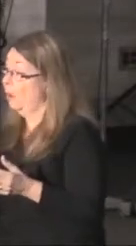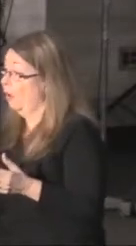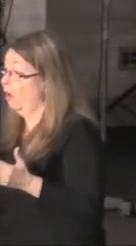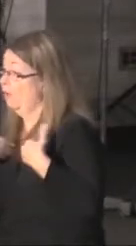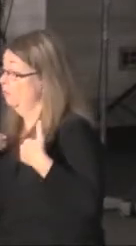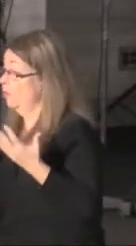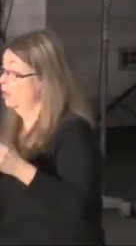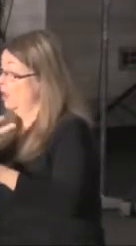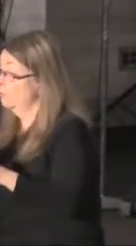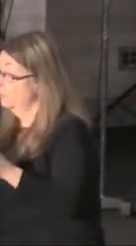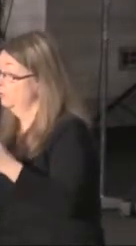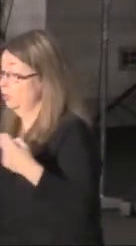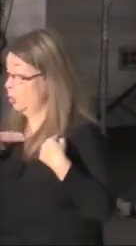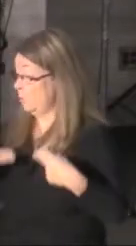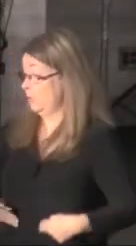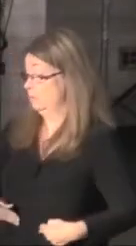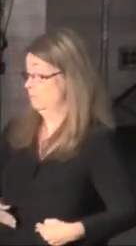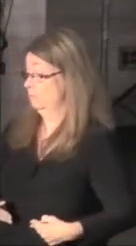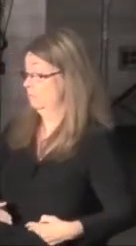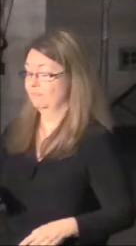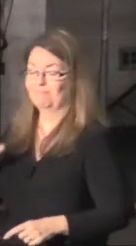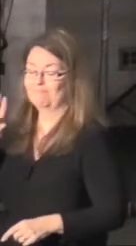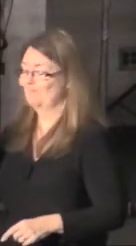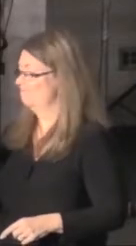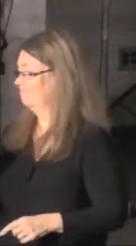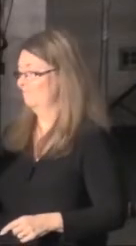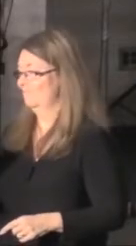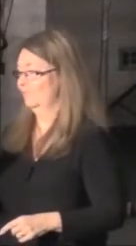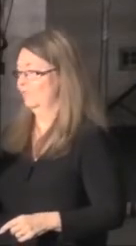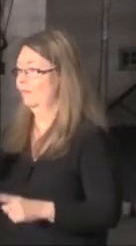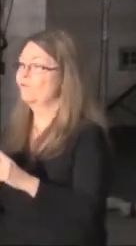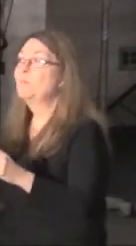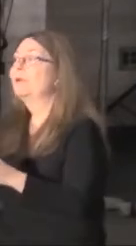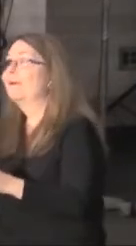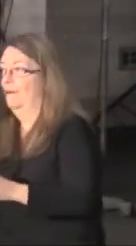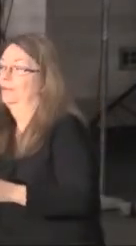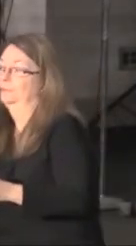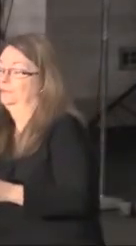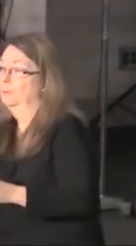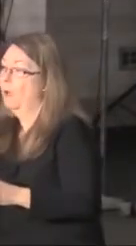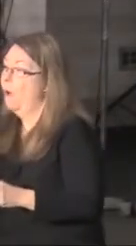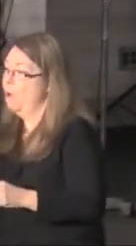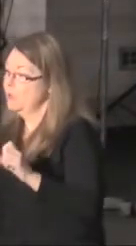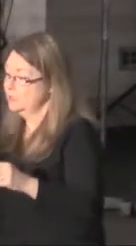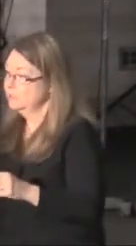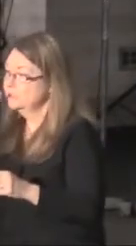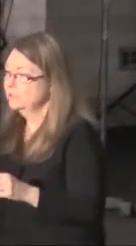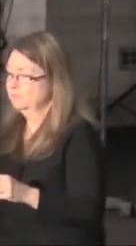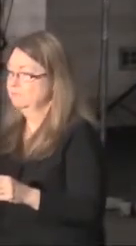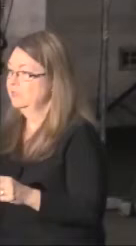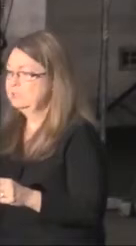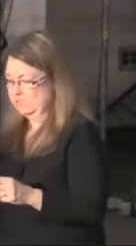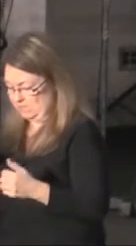have? Is it a human perspective? Absolutely not. It's a divine perspective. Paul is able to see himself as